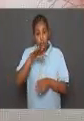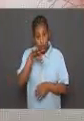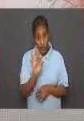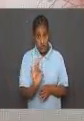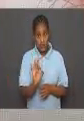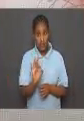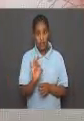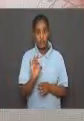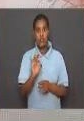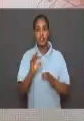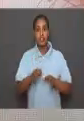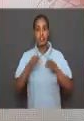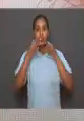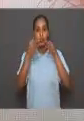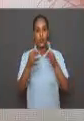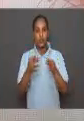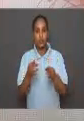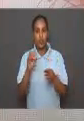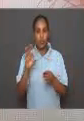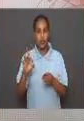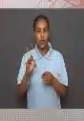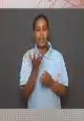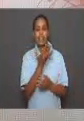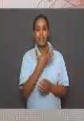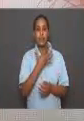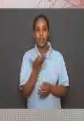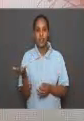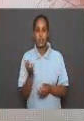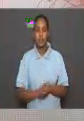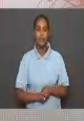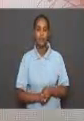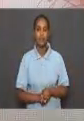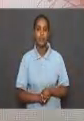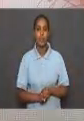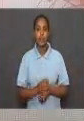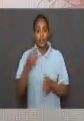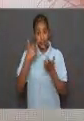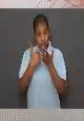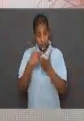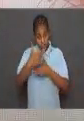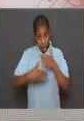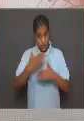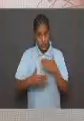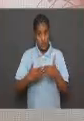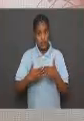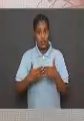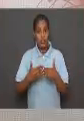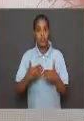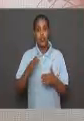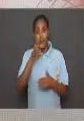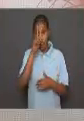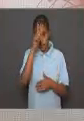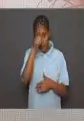required for the transformation of a substance. In this process, a